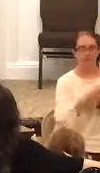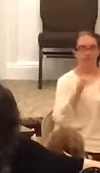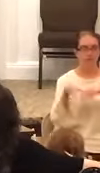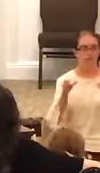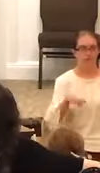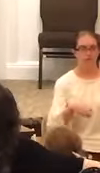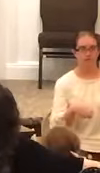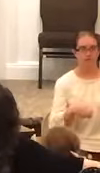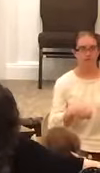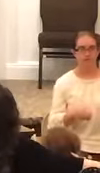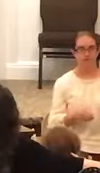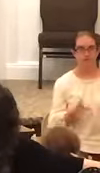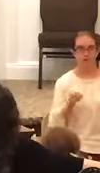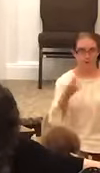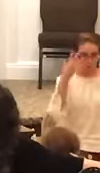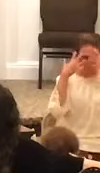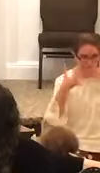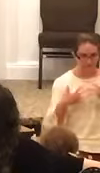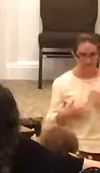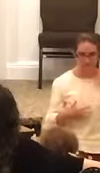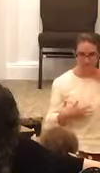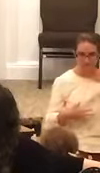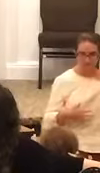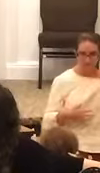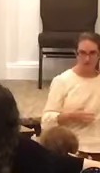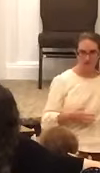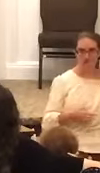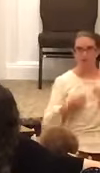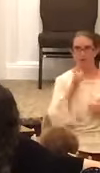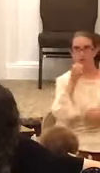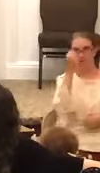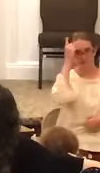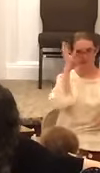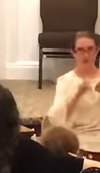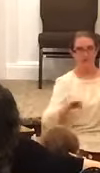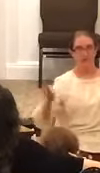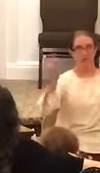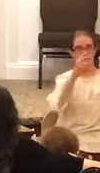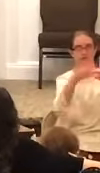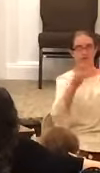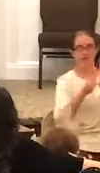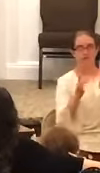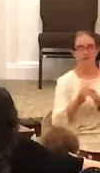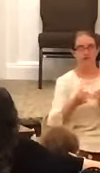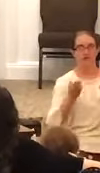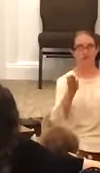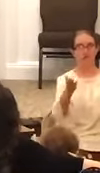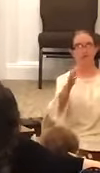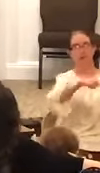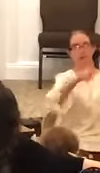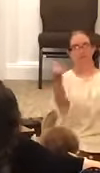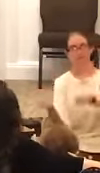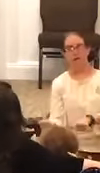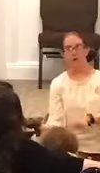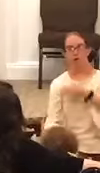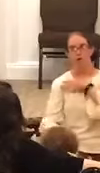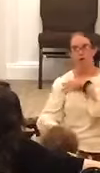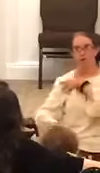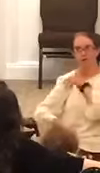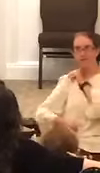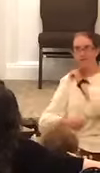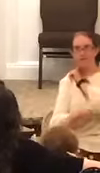doing an incantation because they have no covering. He said, they don't understand the importance of the name of Jesus being applied in baptism. Ooh,